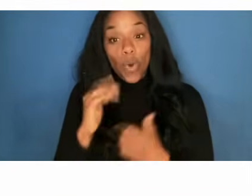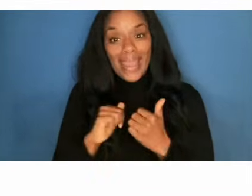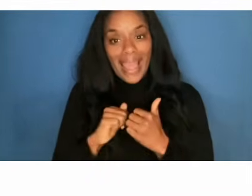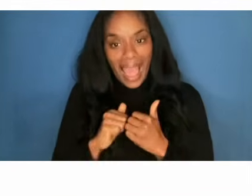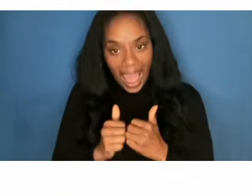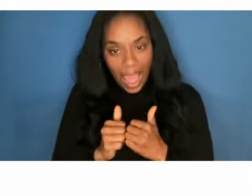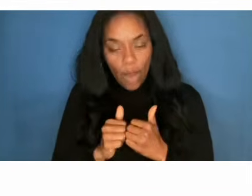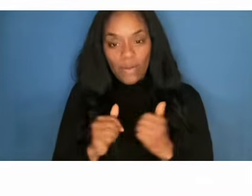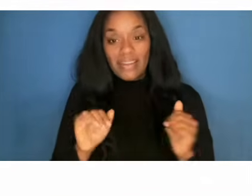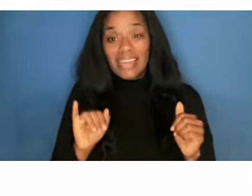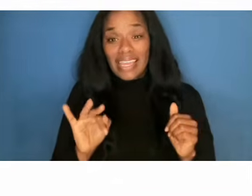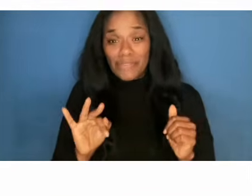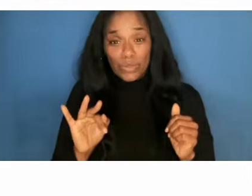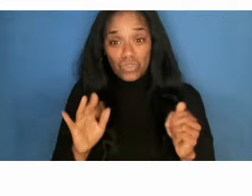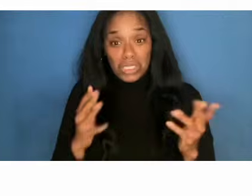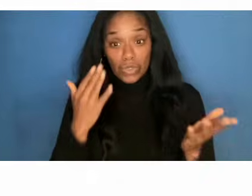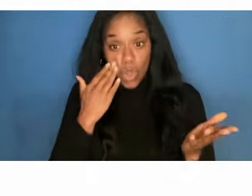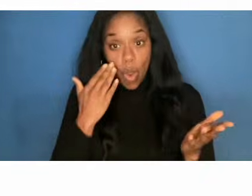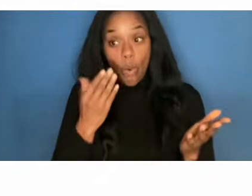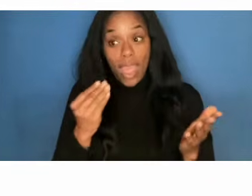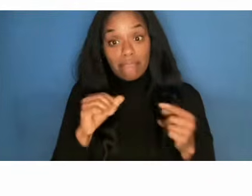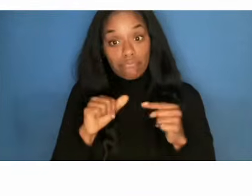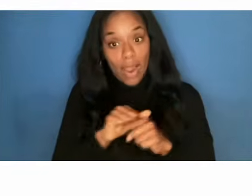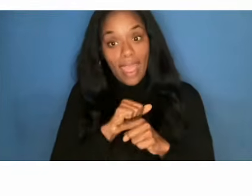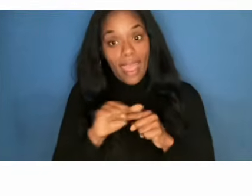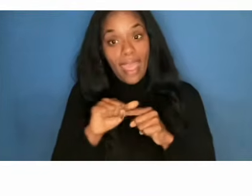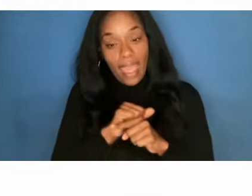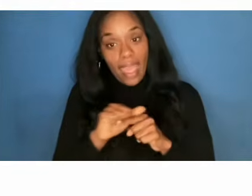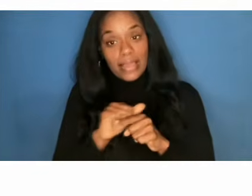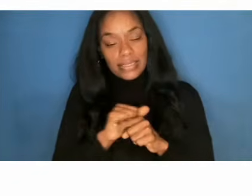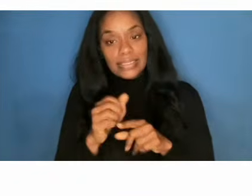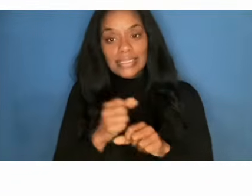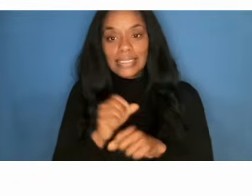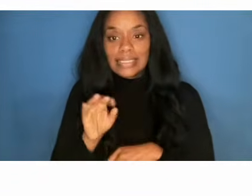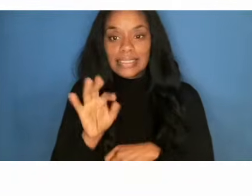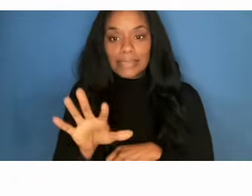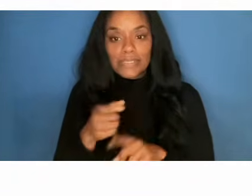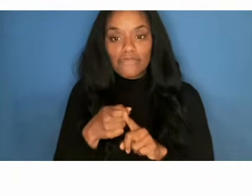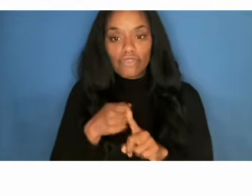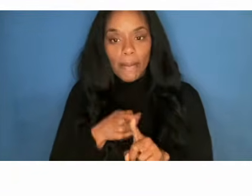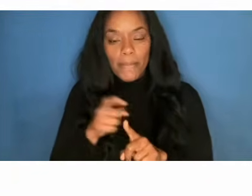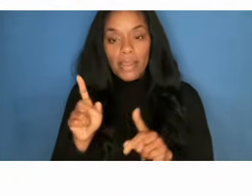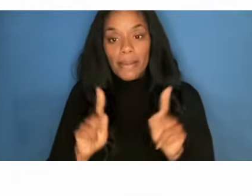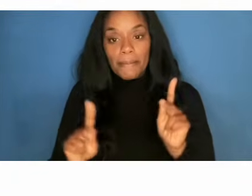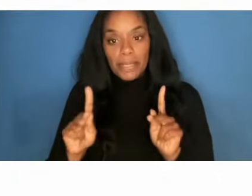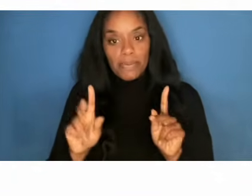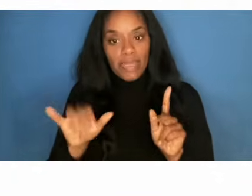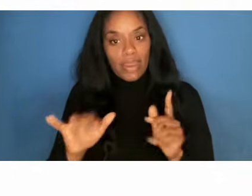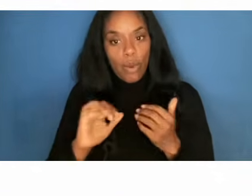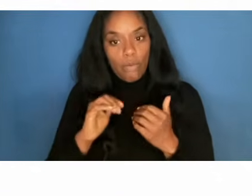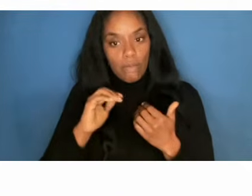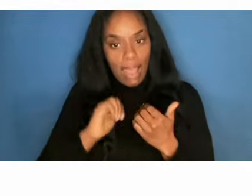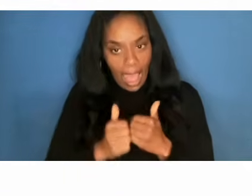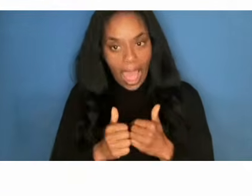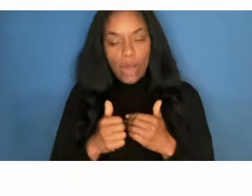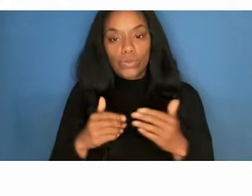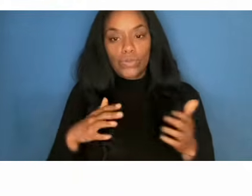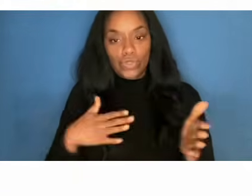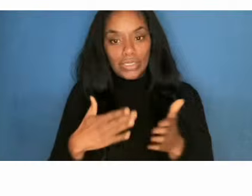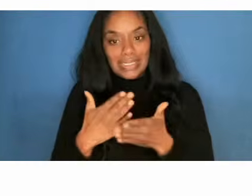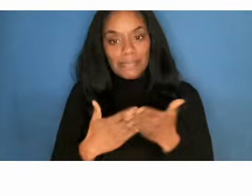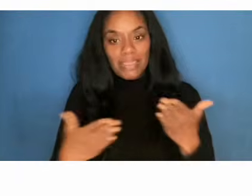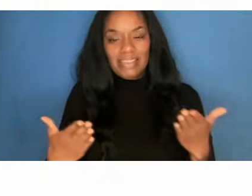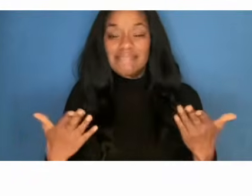if you really just know and practice and get the tips from people that know how to do it, then it can